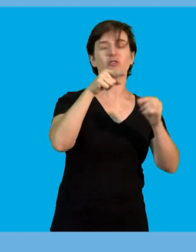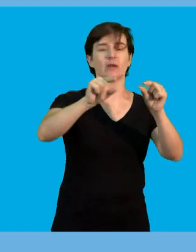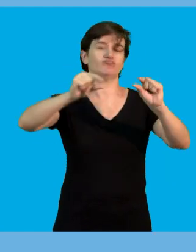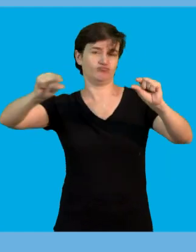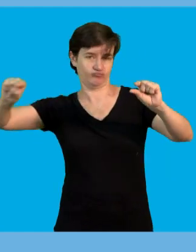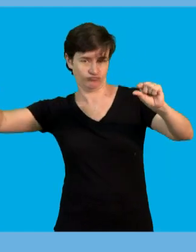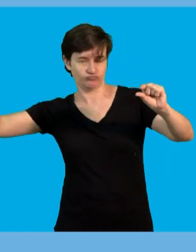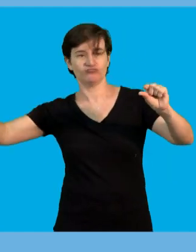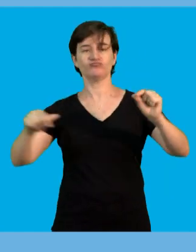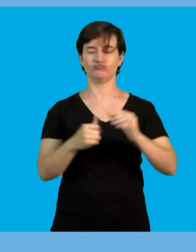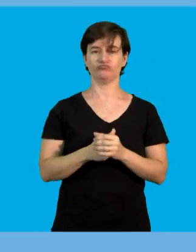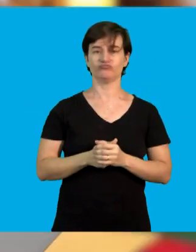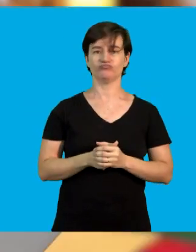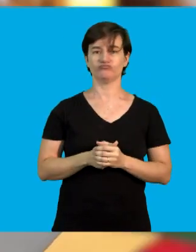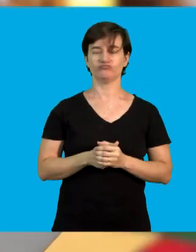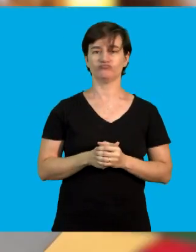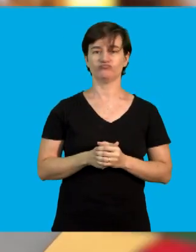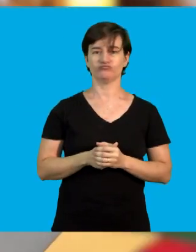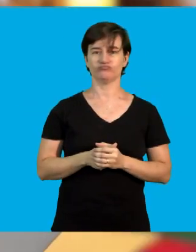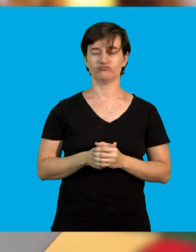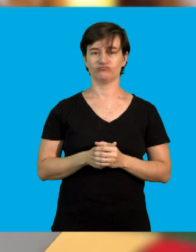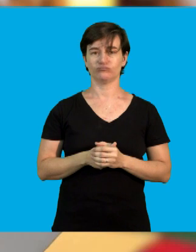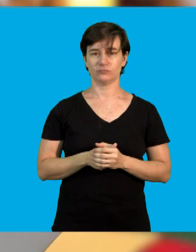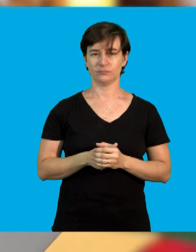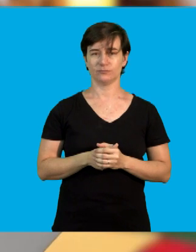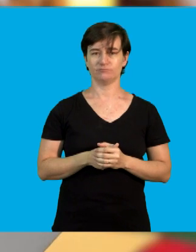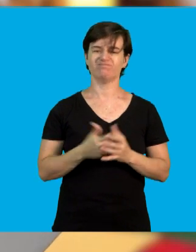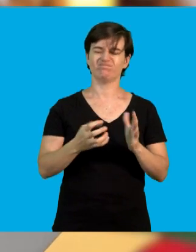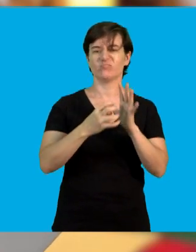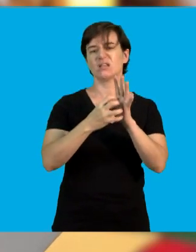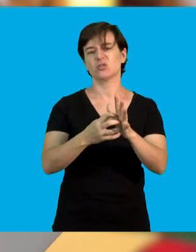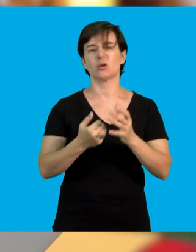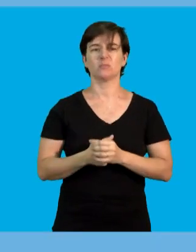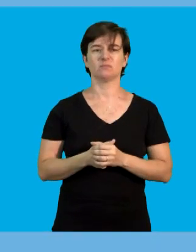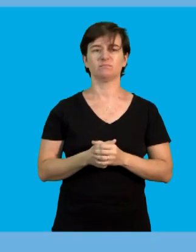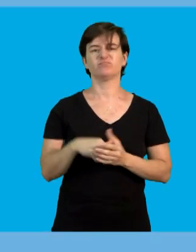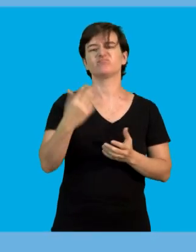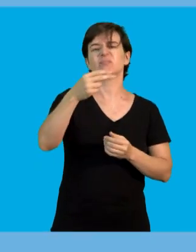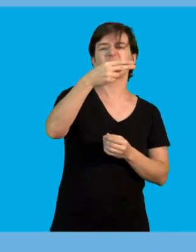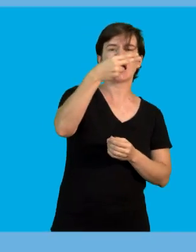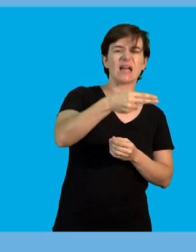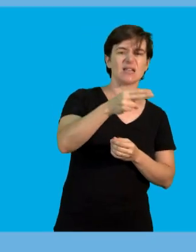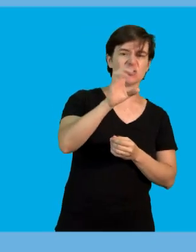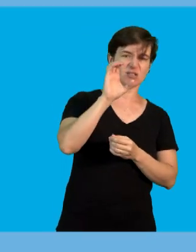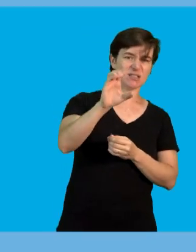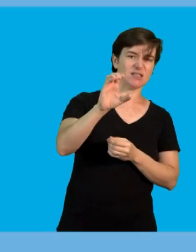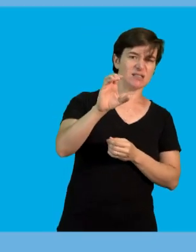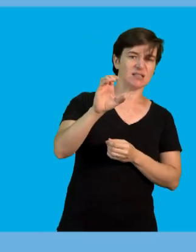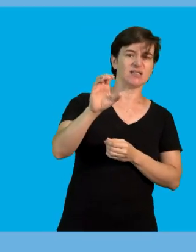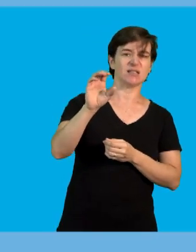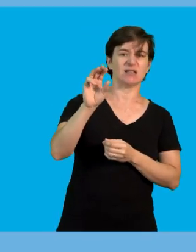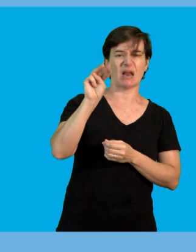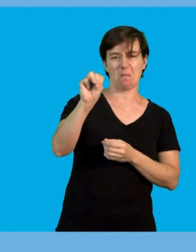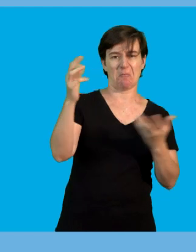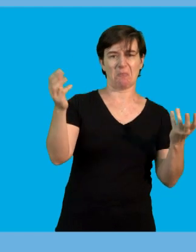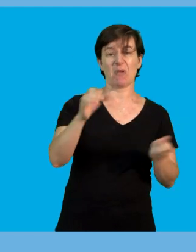So all the molecular formulas of an acid, they have an H in front of the molecular formula. For instance, we can look at HCl,